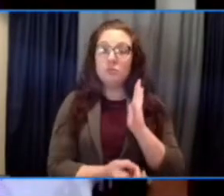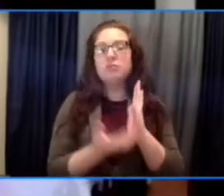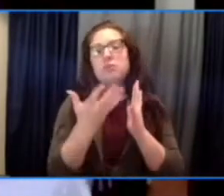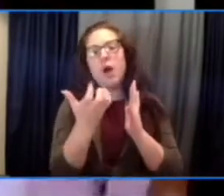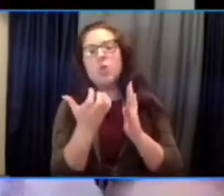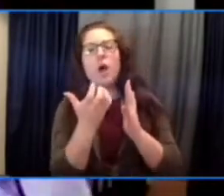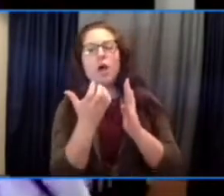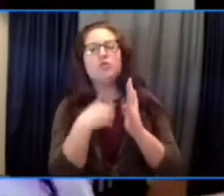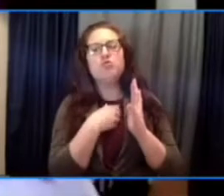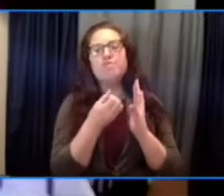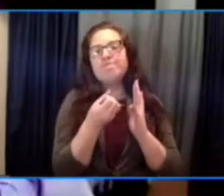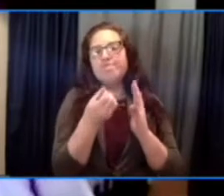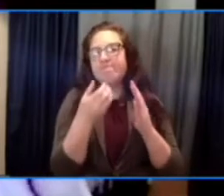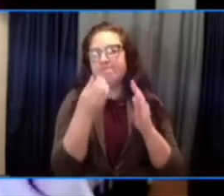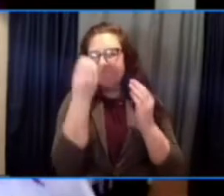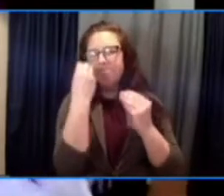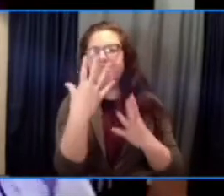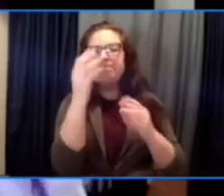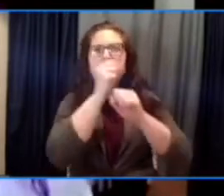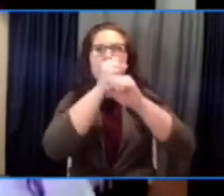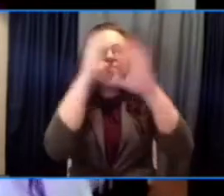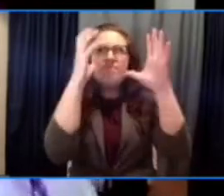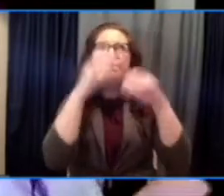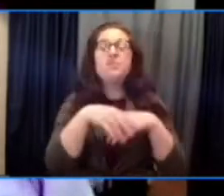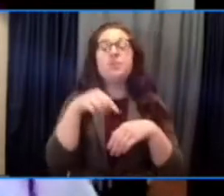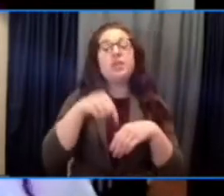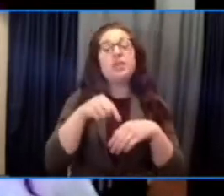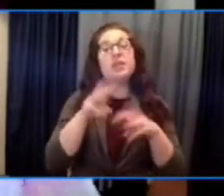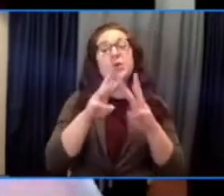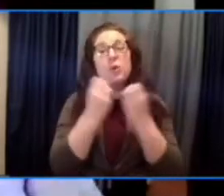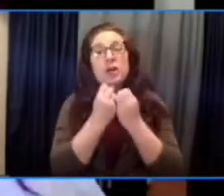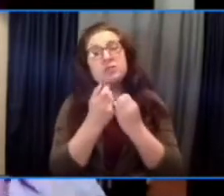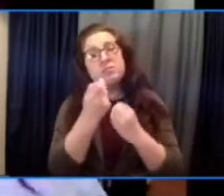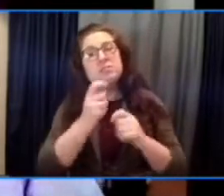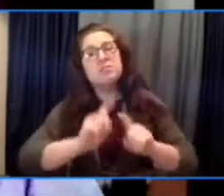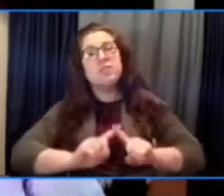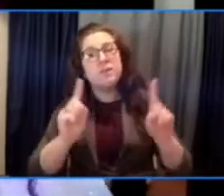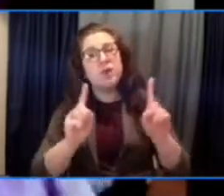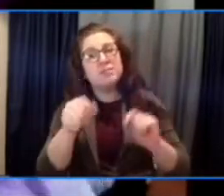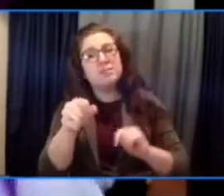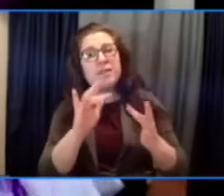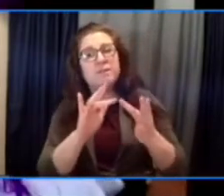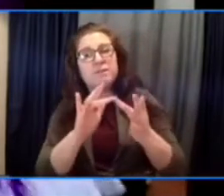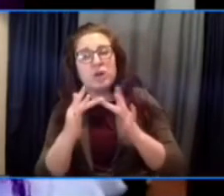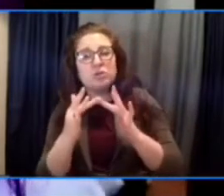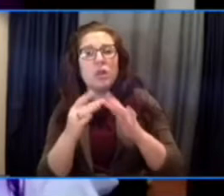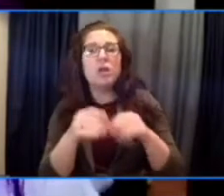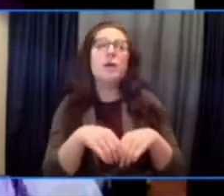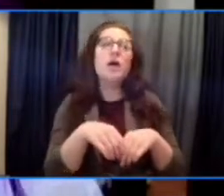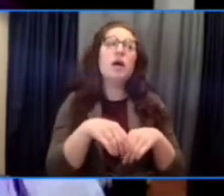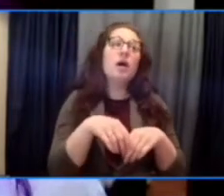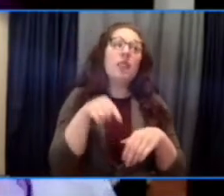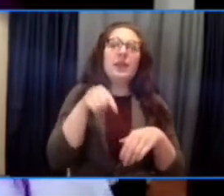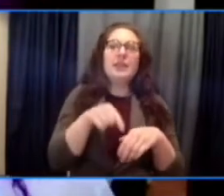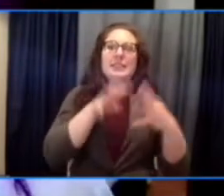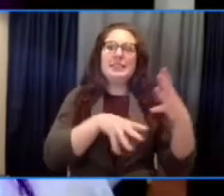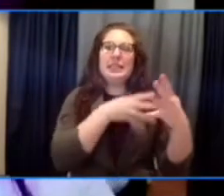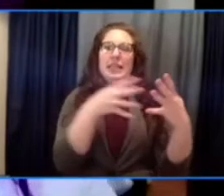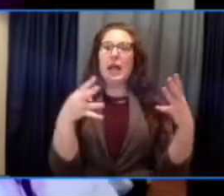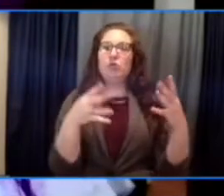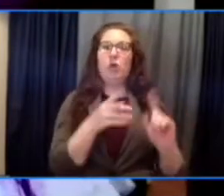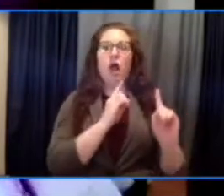expectations. Road Ahead is different this year, and it's not just because we're virtual. We are giving you a very compact schedule. Today